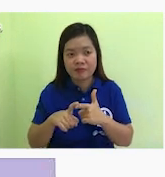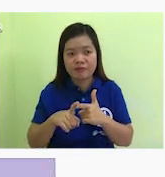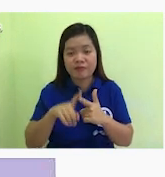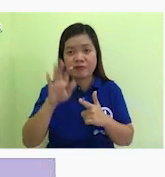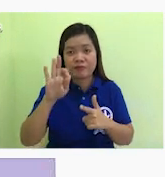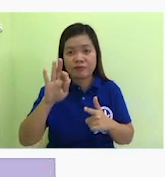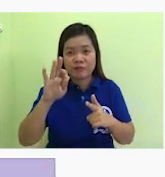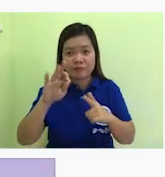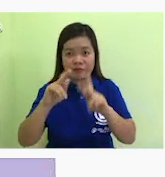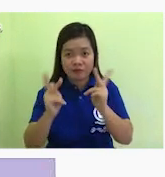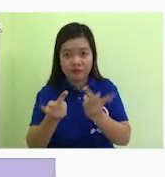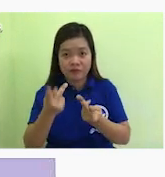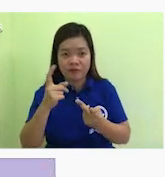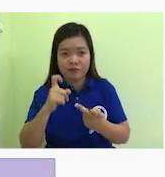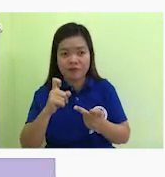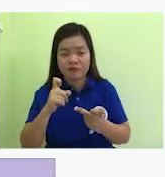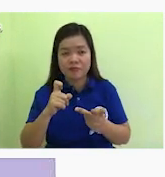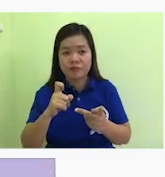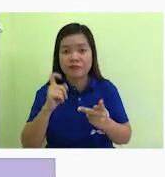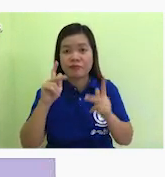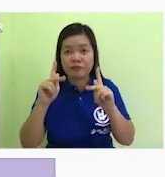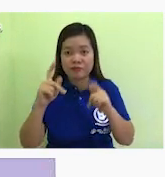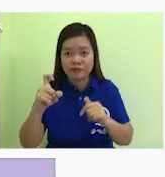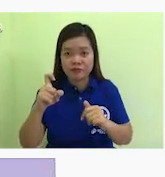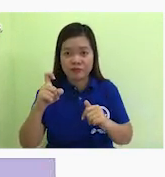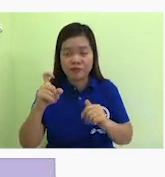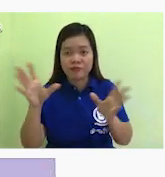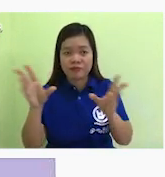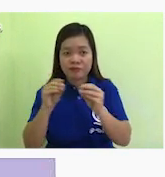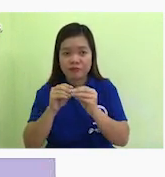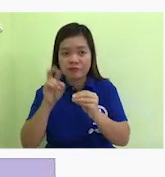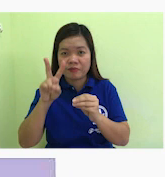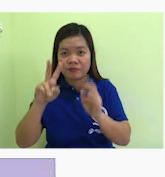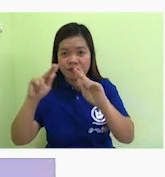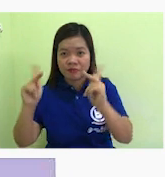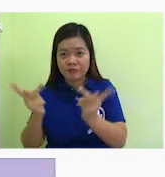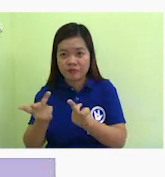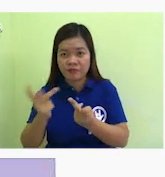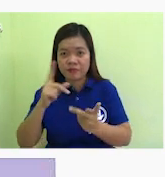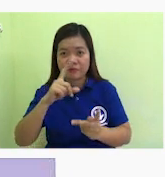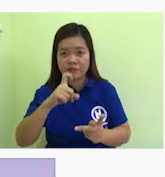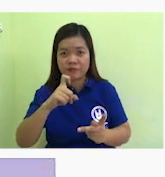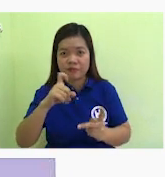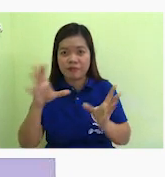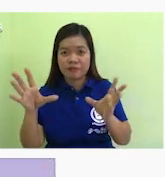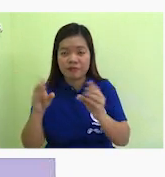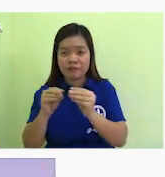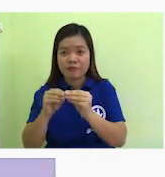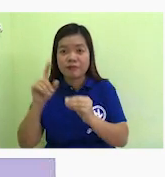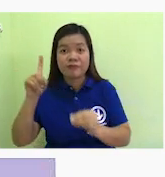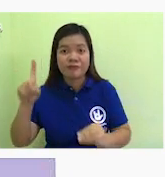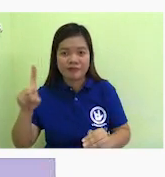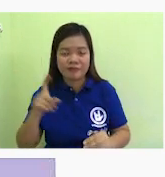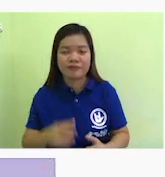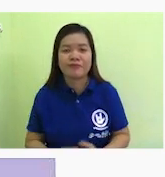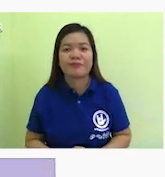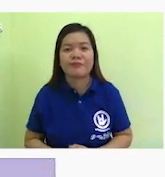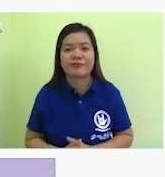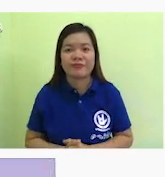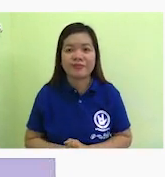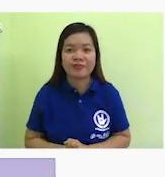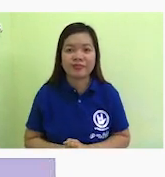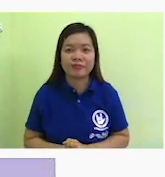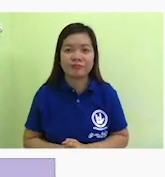Then, f of x equals the quantity of x plus 2 times the quantity of